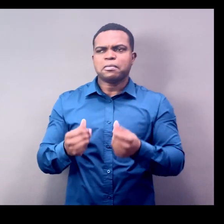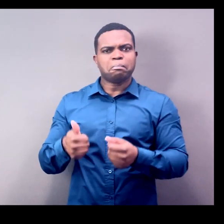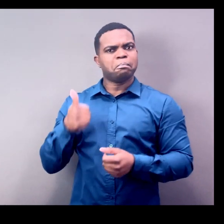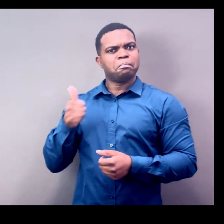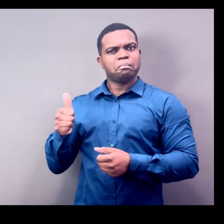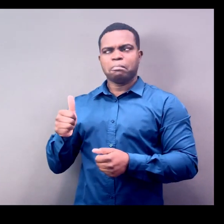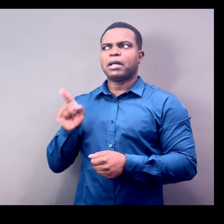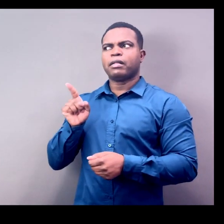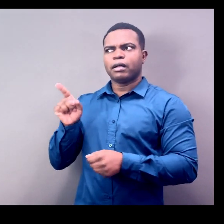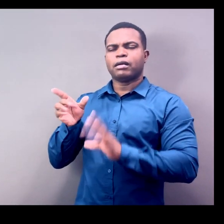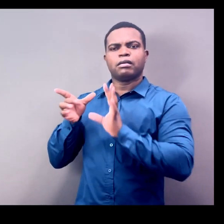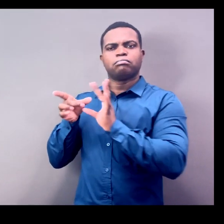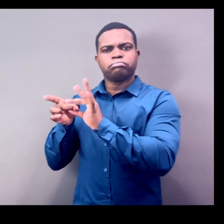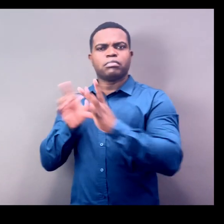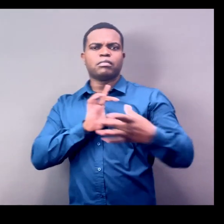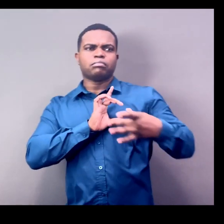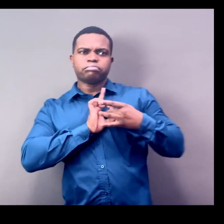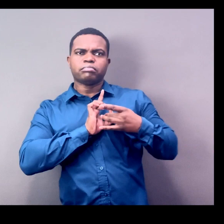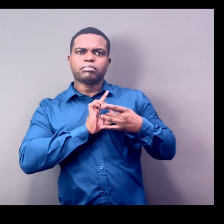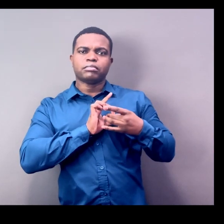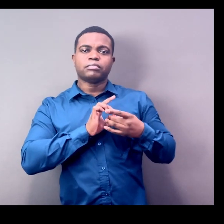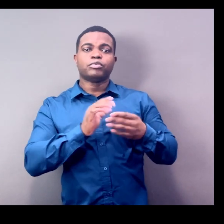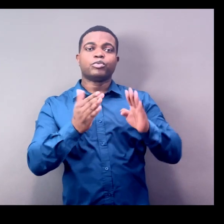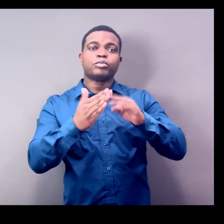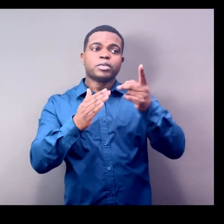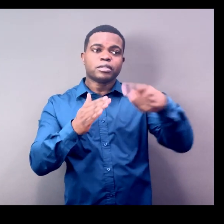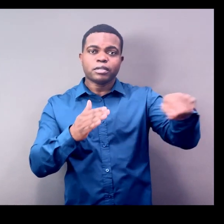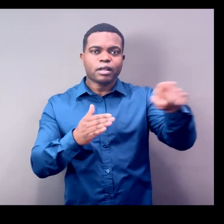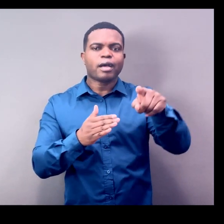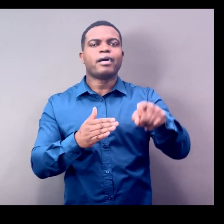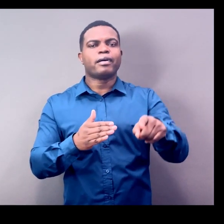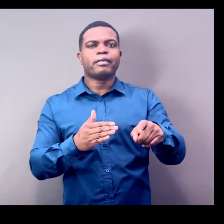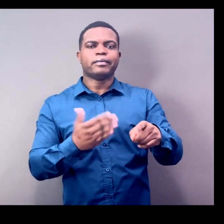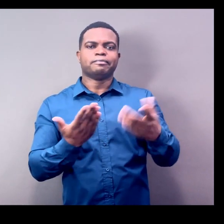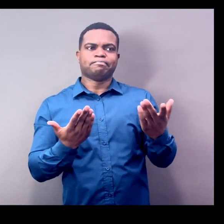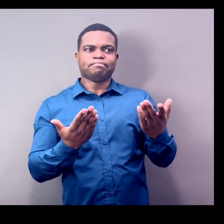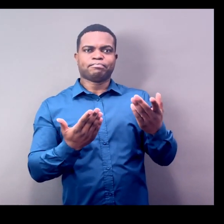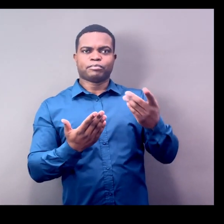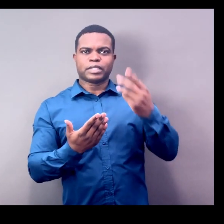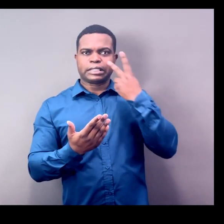with in your community engagement initiative. So